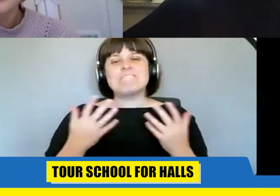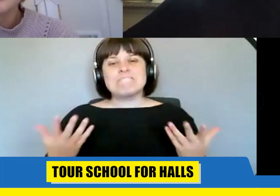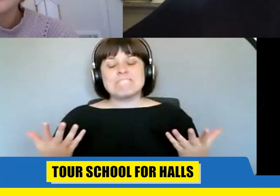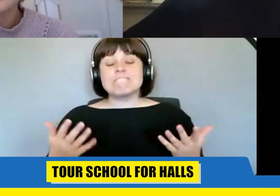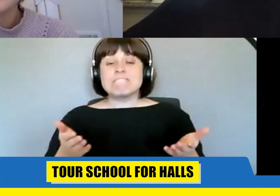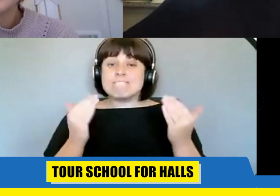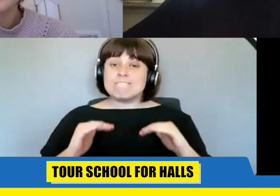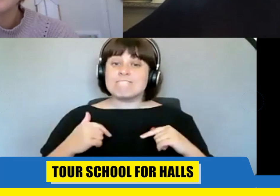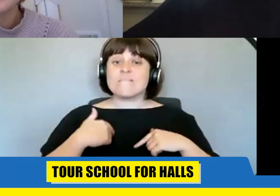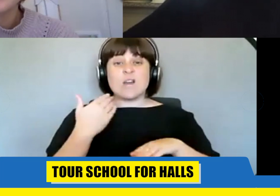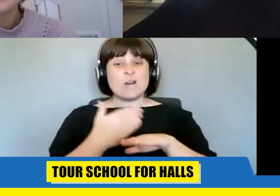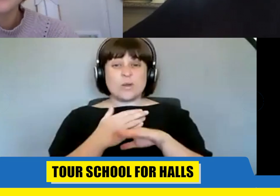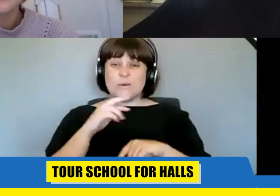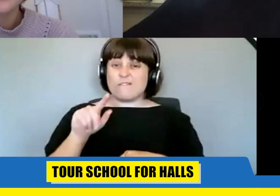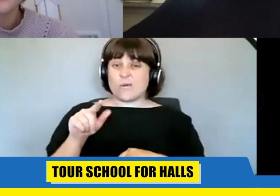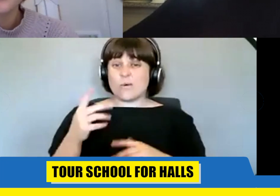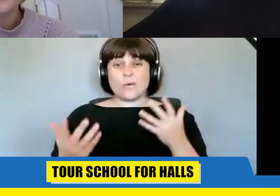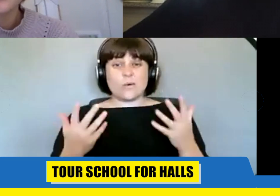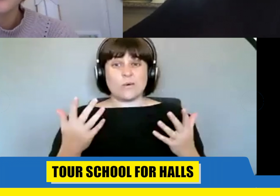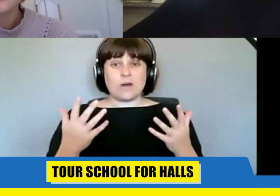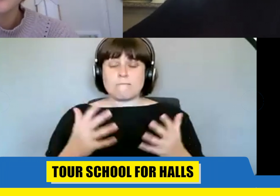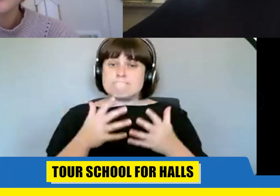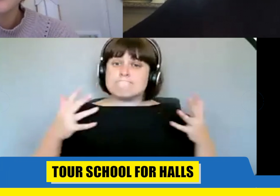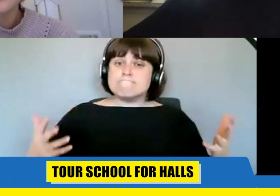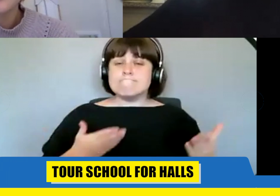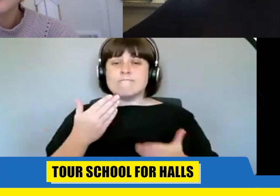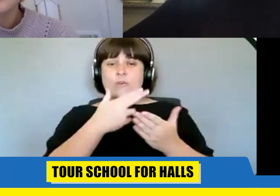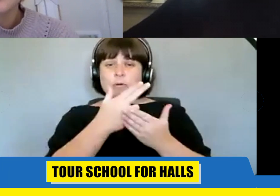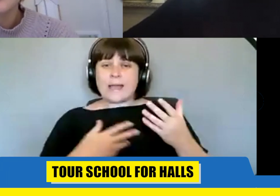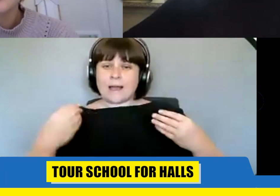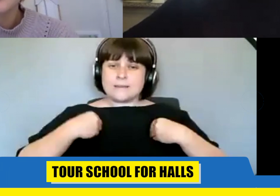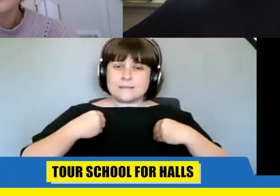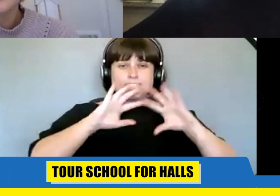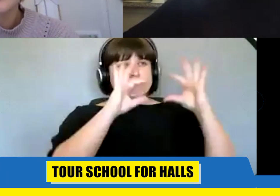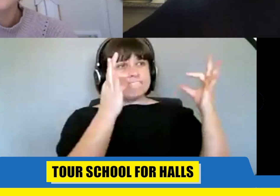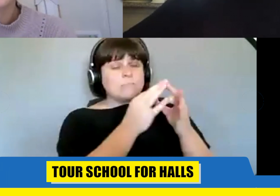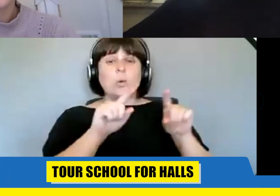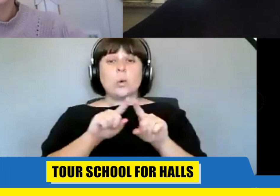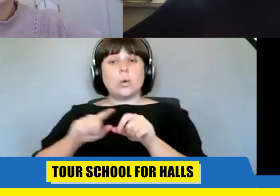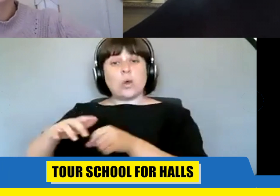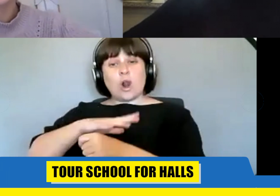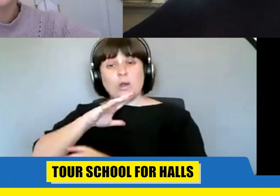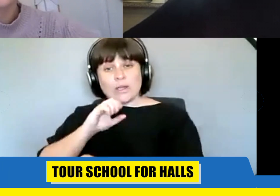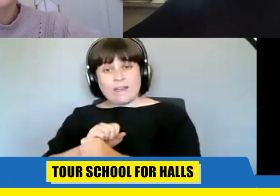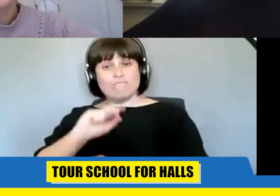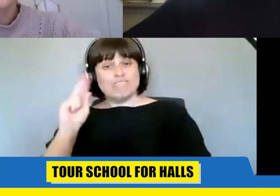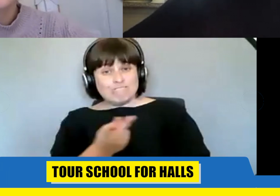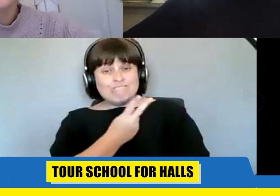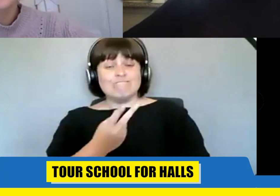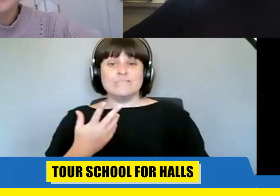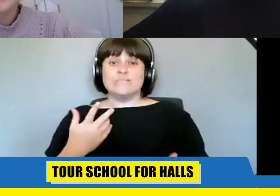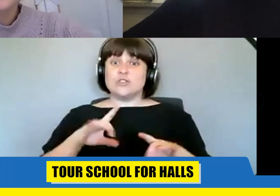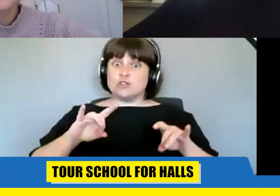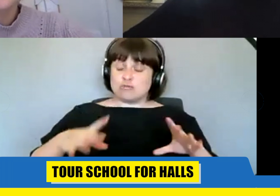I've worked for major performing arts companies, and I've worked for local governments. I've worked for the Australia